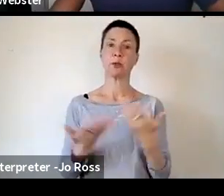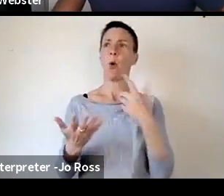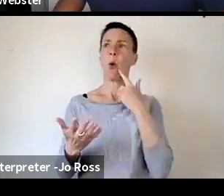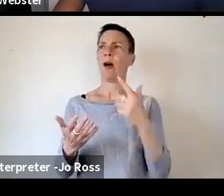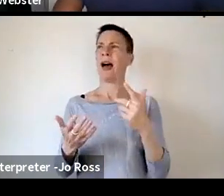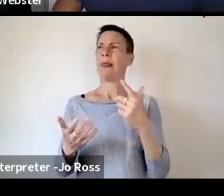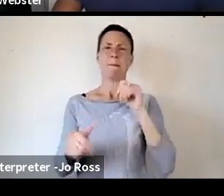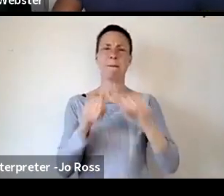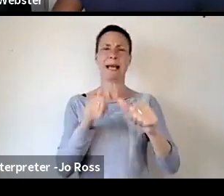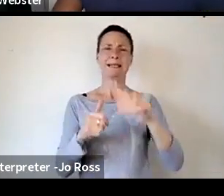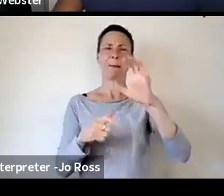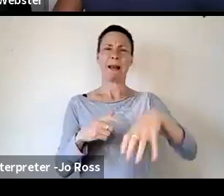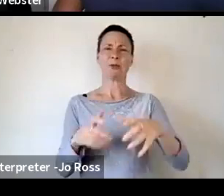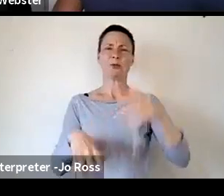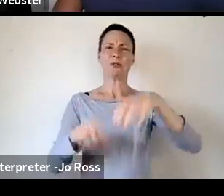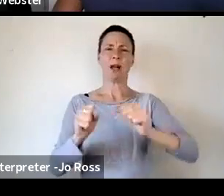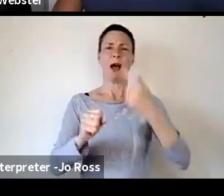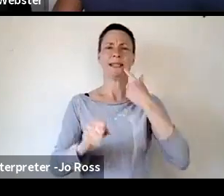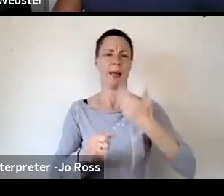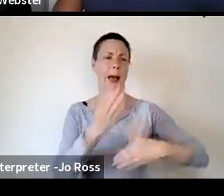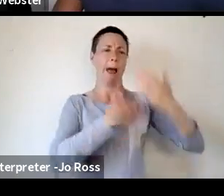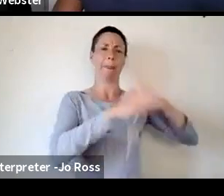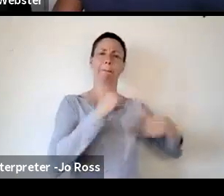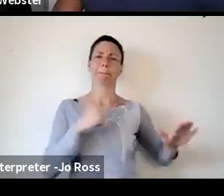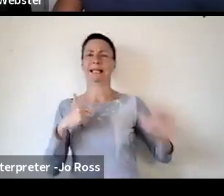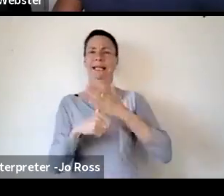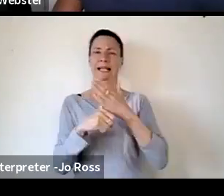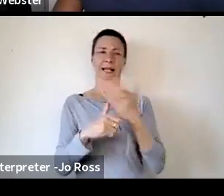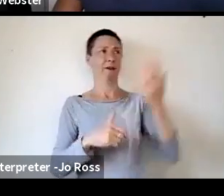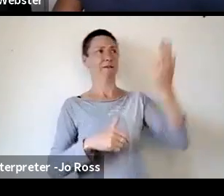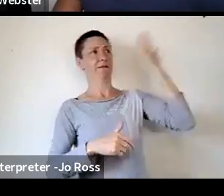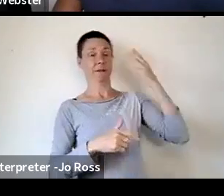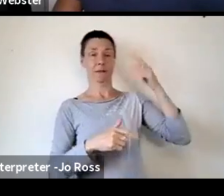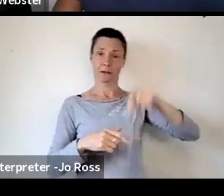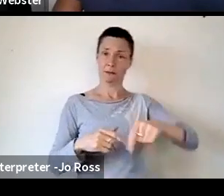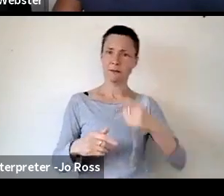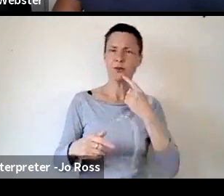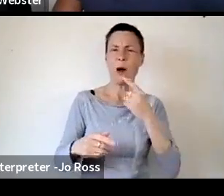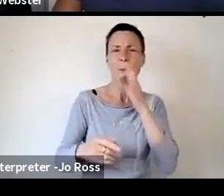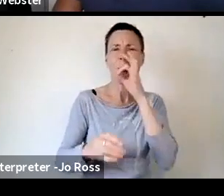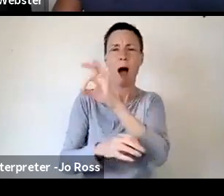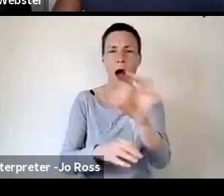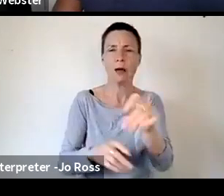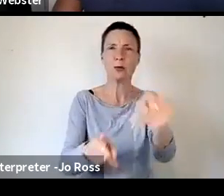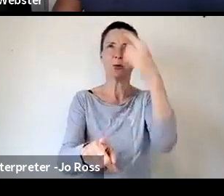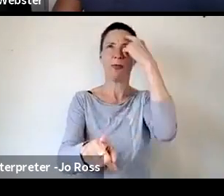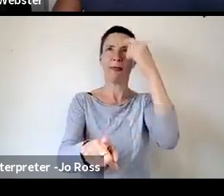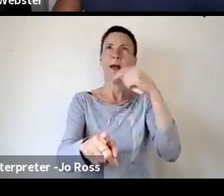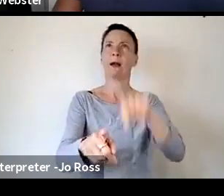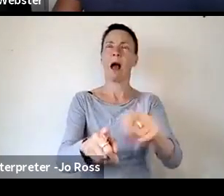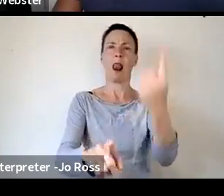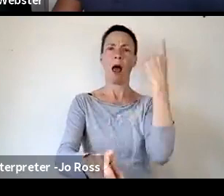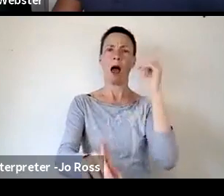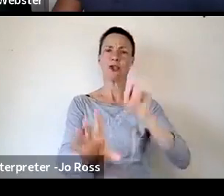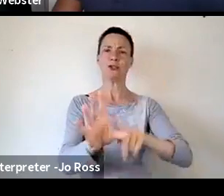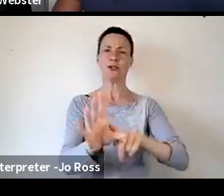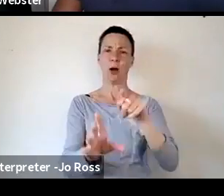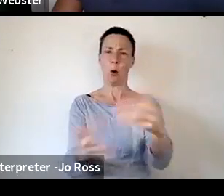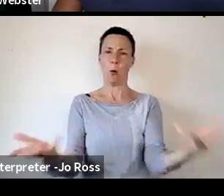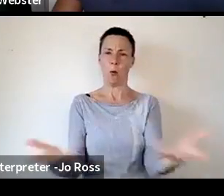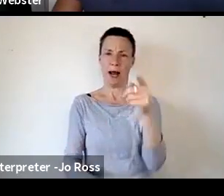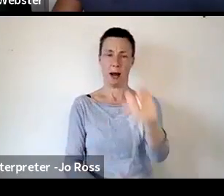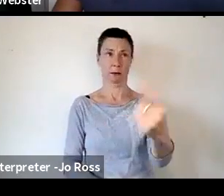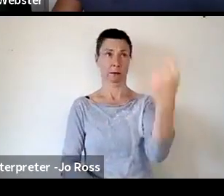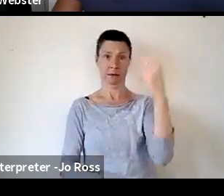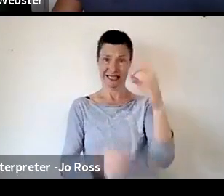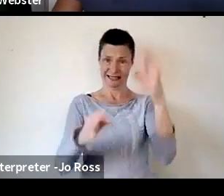only way. So I'm going to ask you to put yourself in the position of where you were a